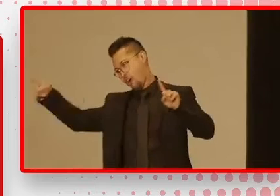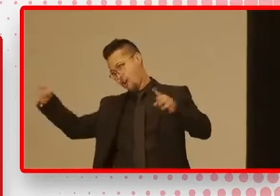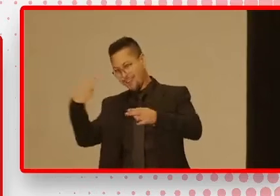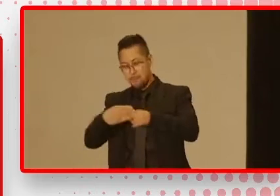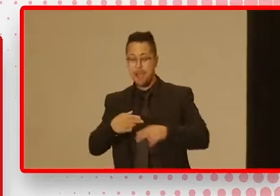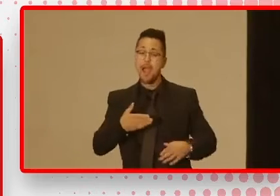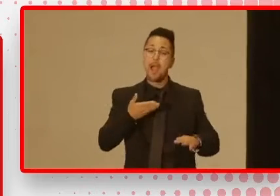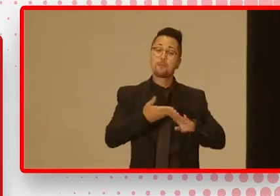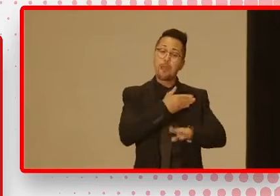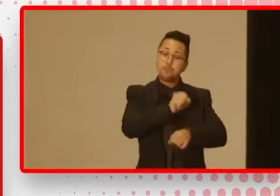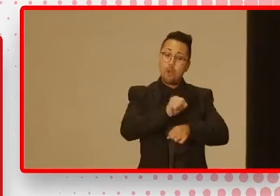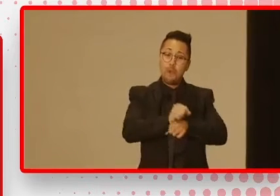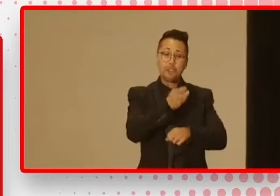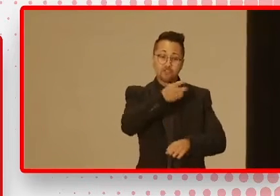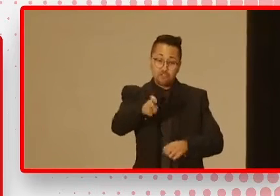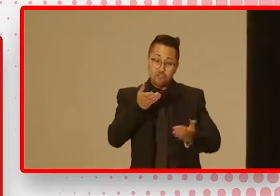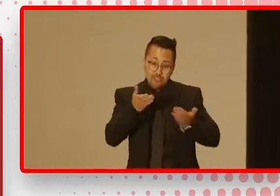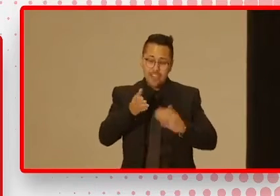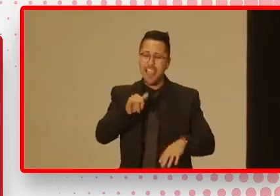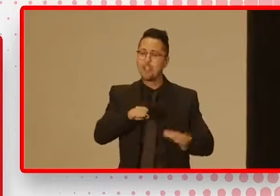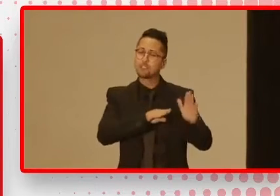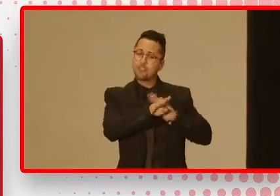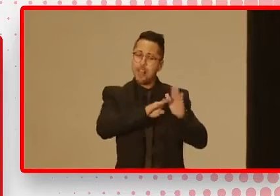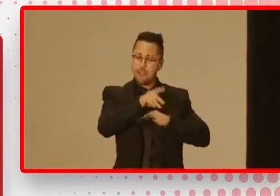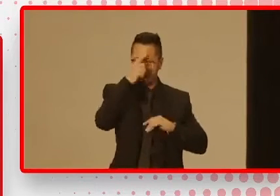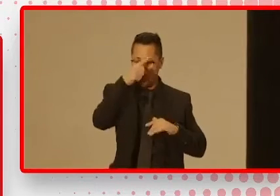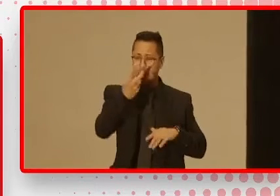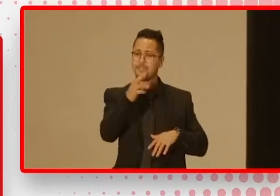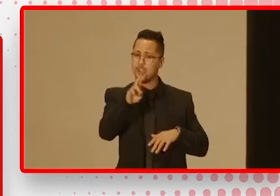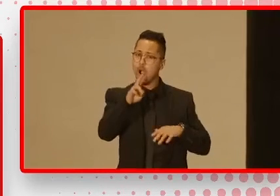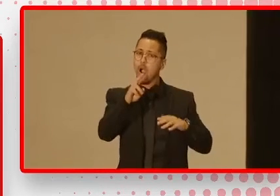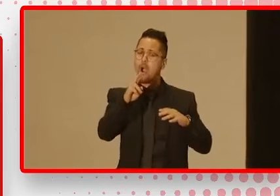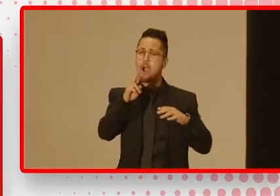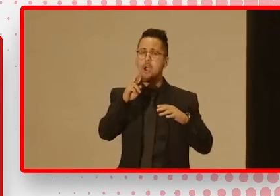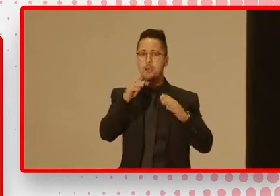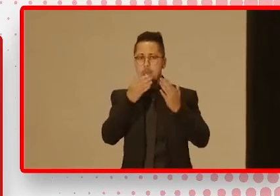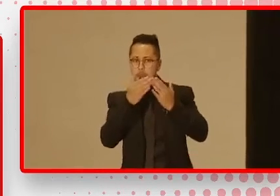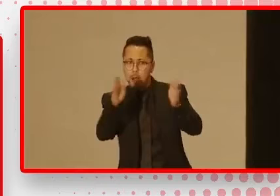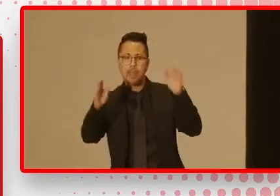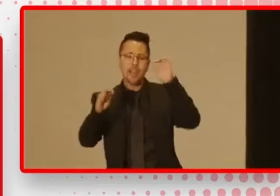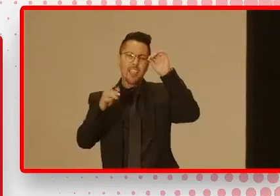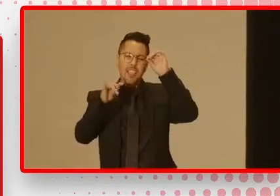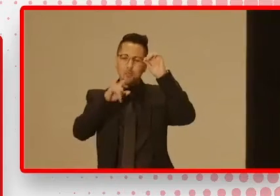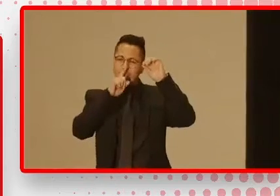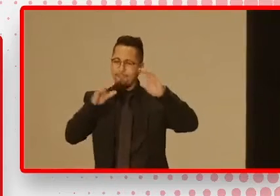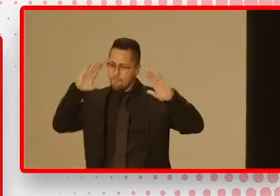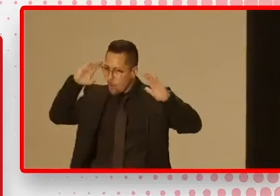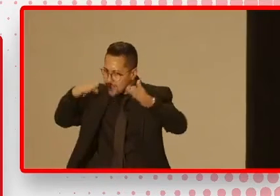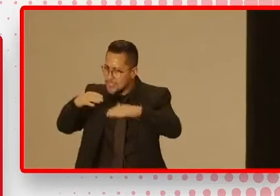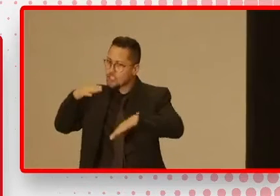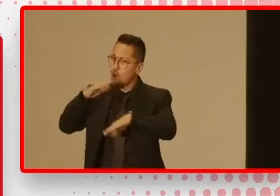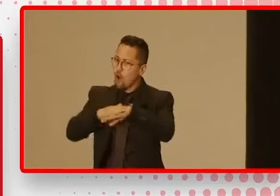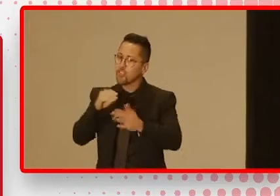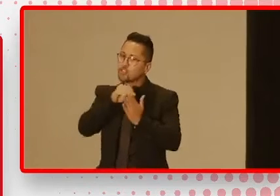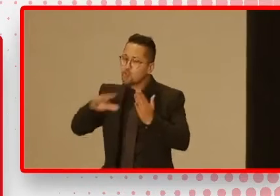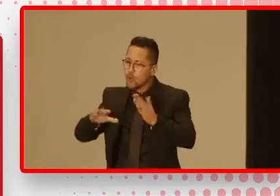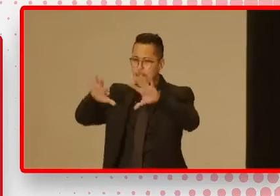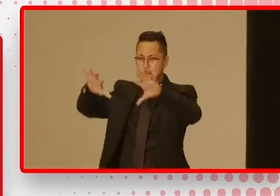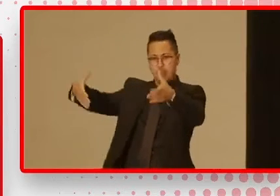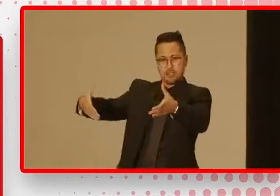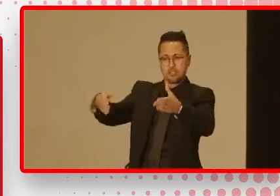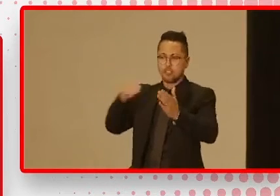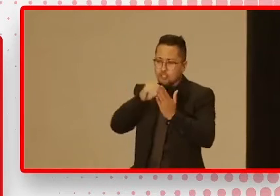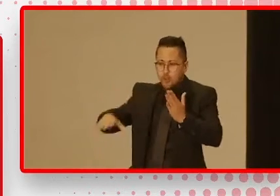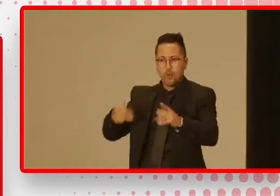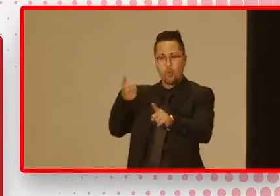transition services was developed for the public VR program to really focus in on the student population, the student with